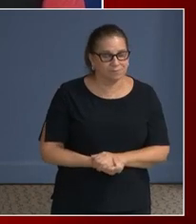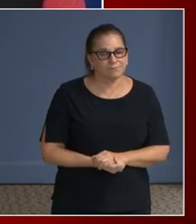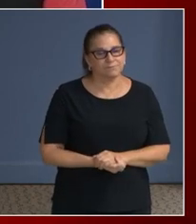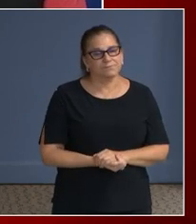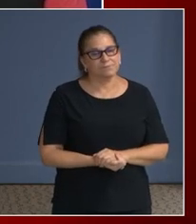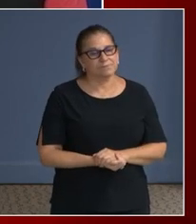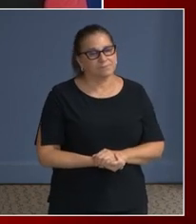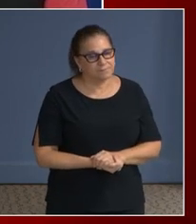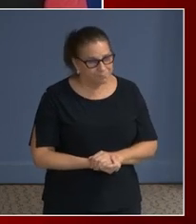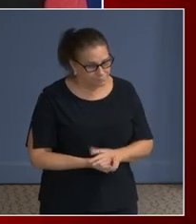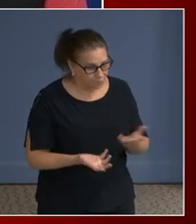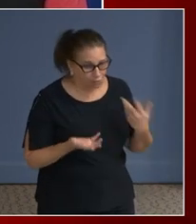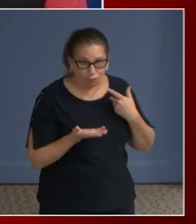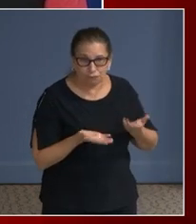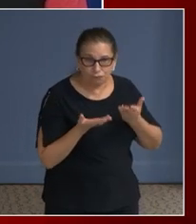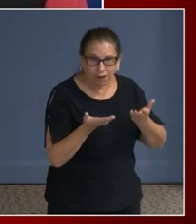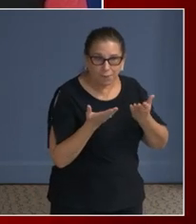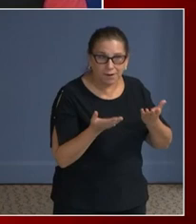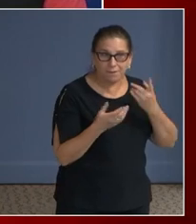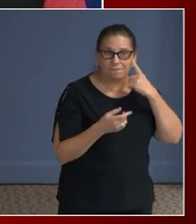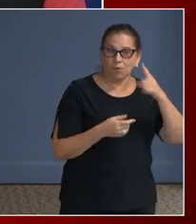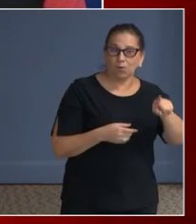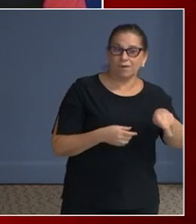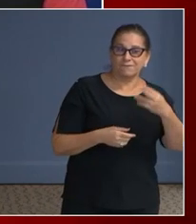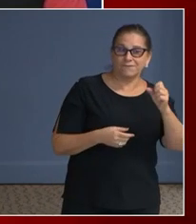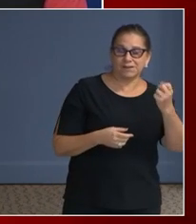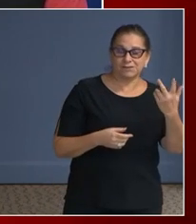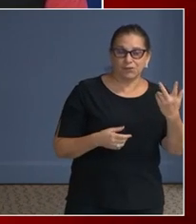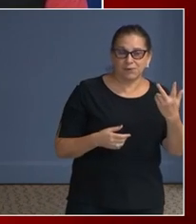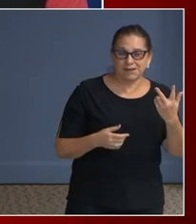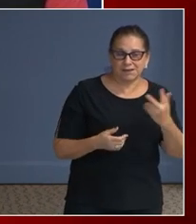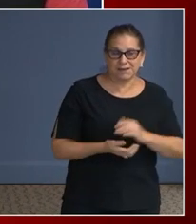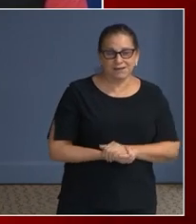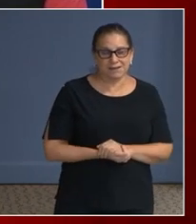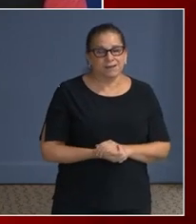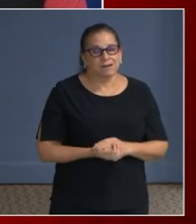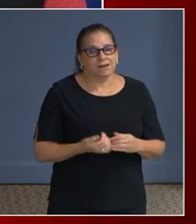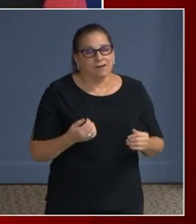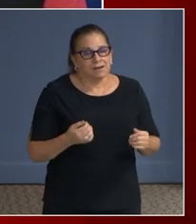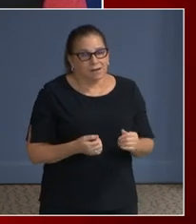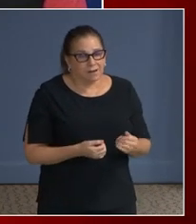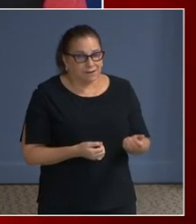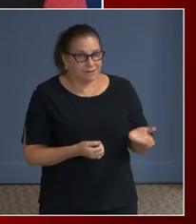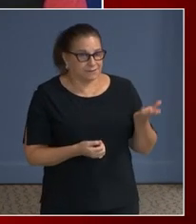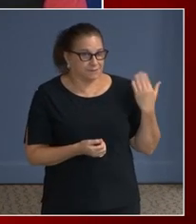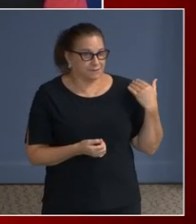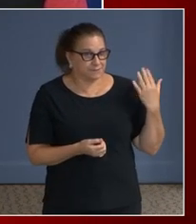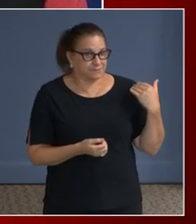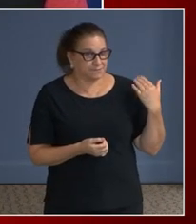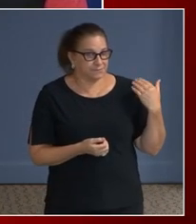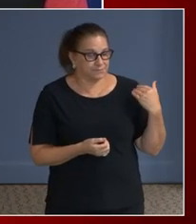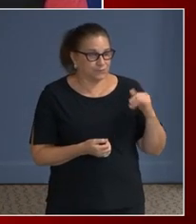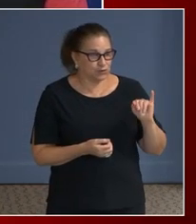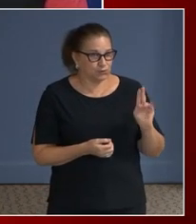phase 3. And we began to manage those expectations very clearly back at the end of June when